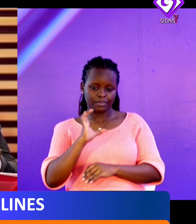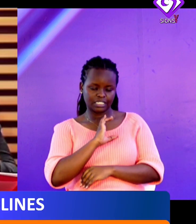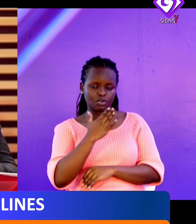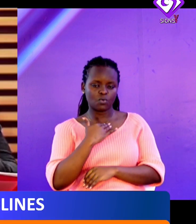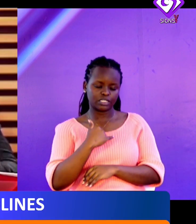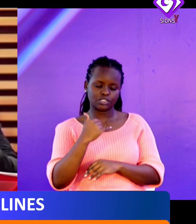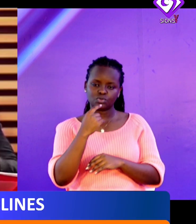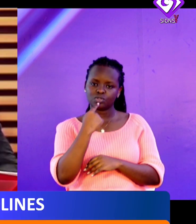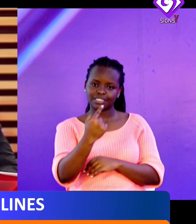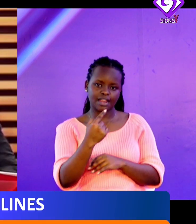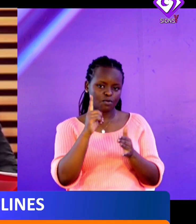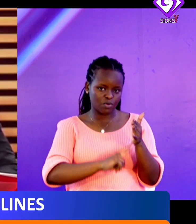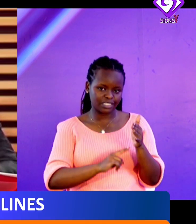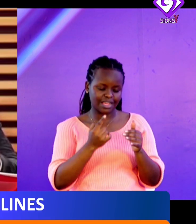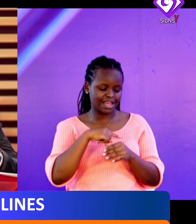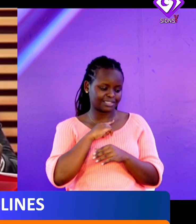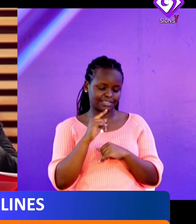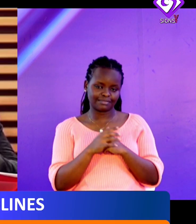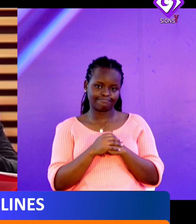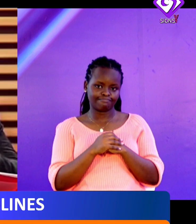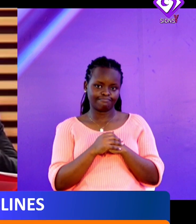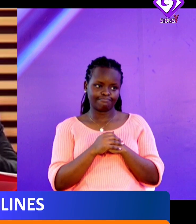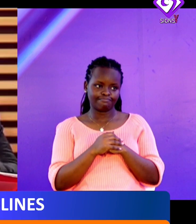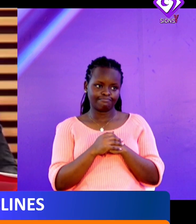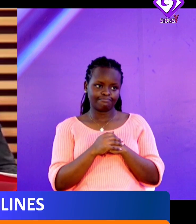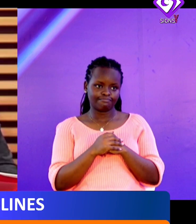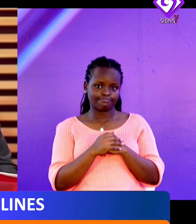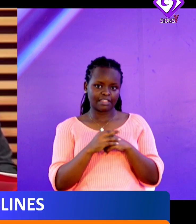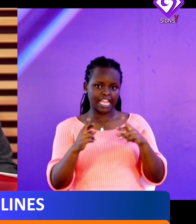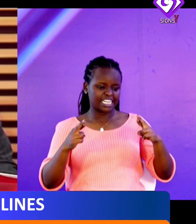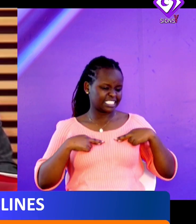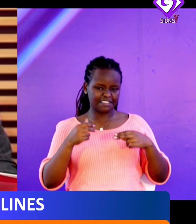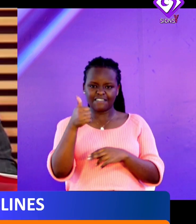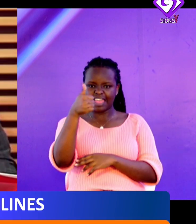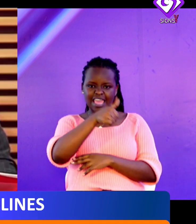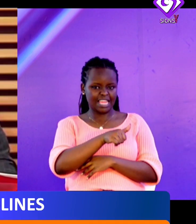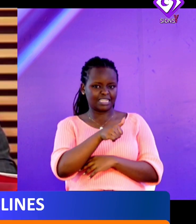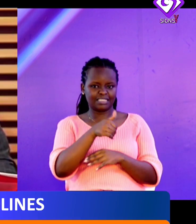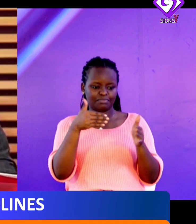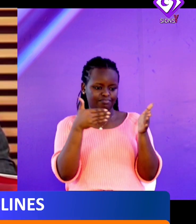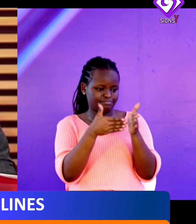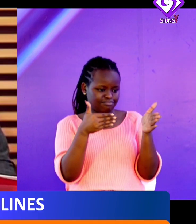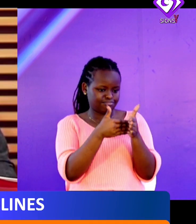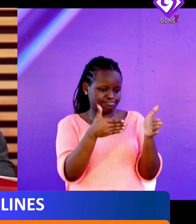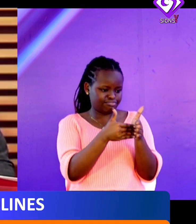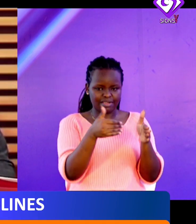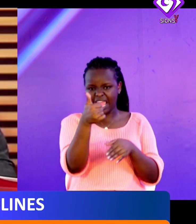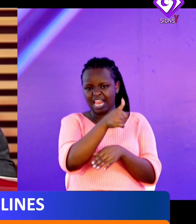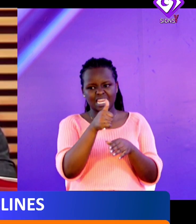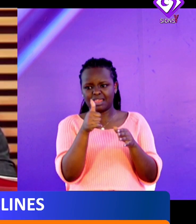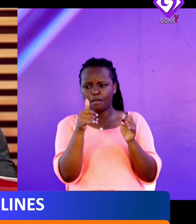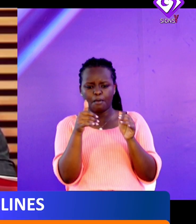the committee did not solicit and did not receive any inducement of any kind